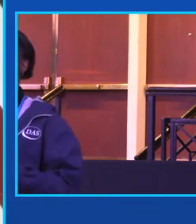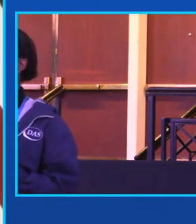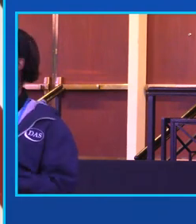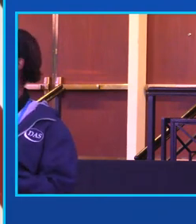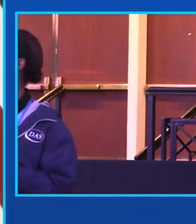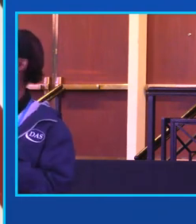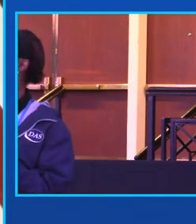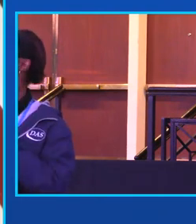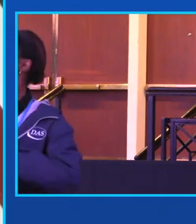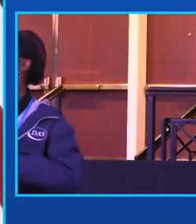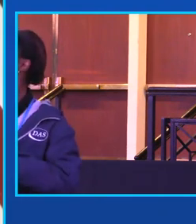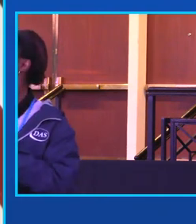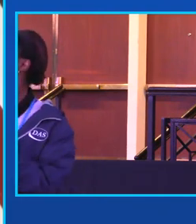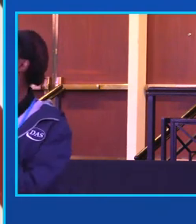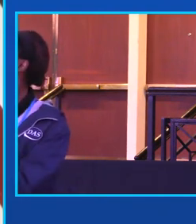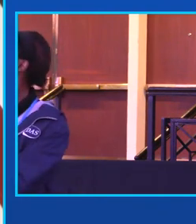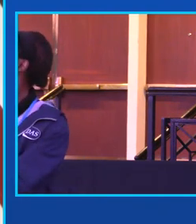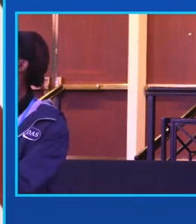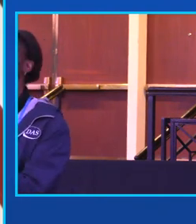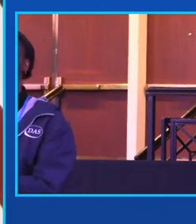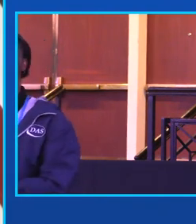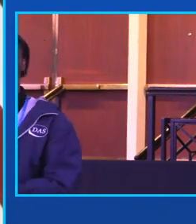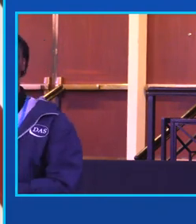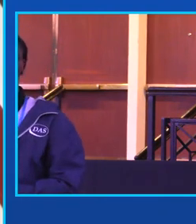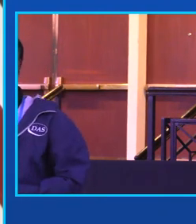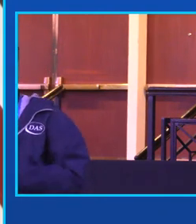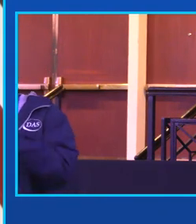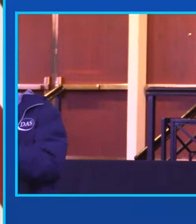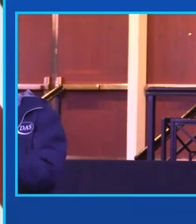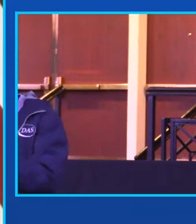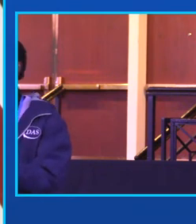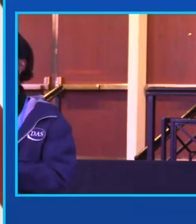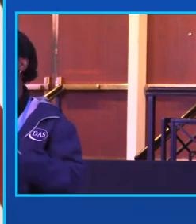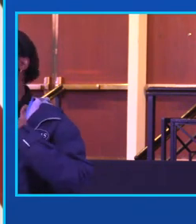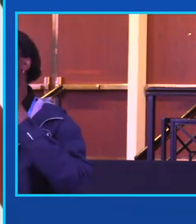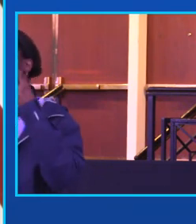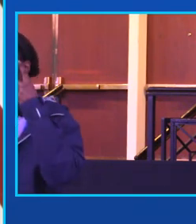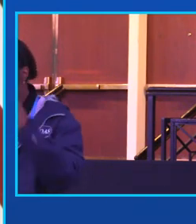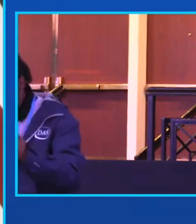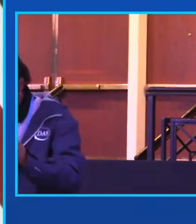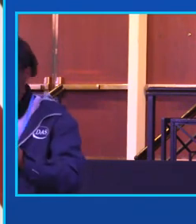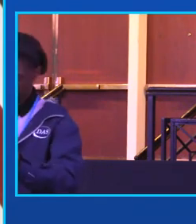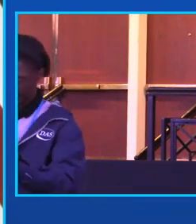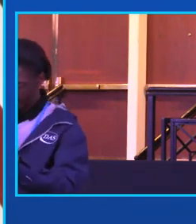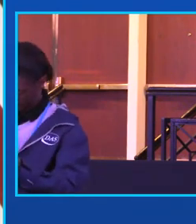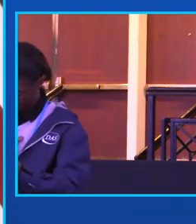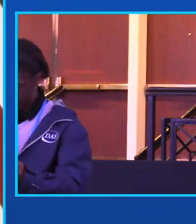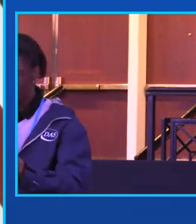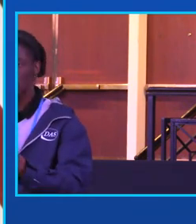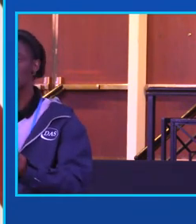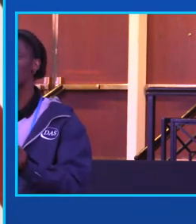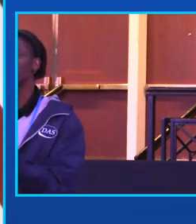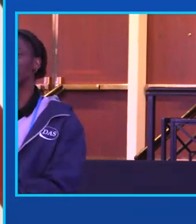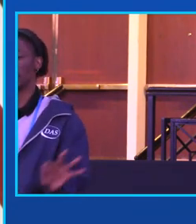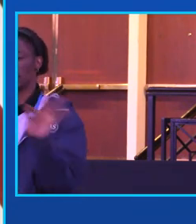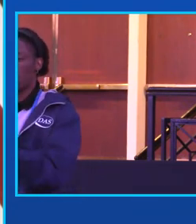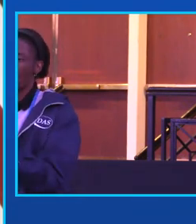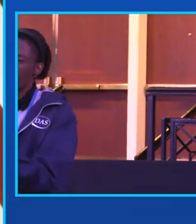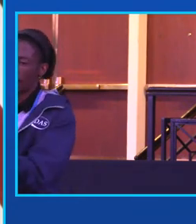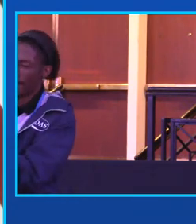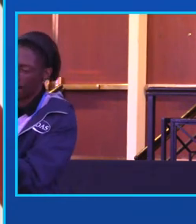business for over 103 years, I see firsthand how important a vibrant economy